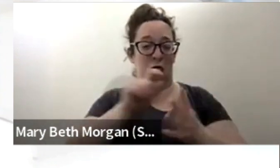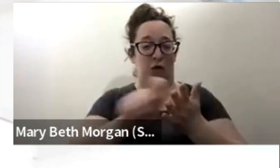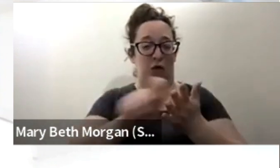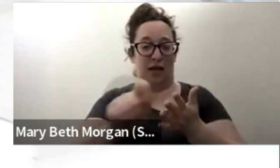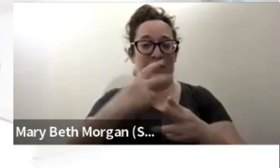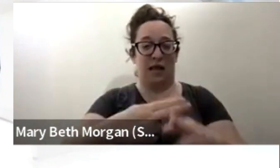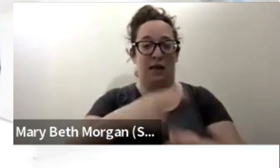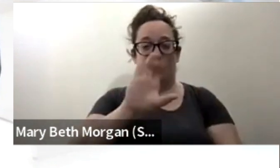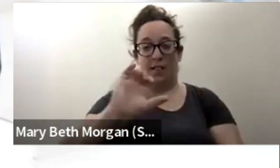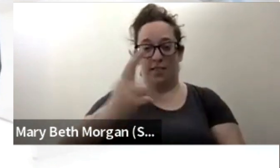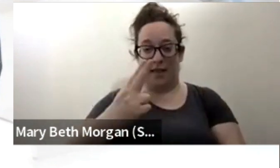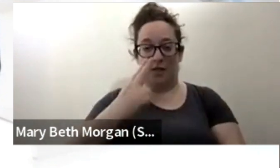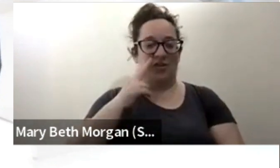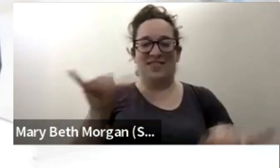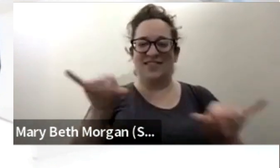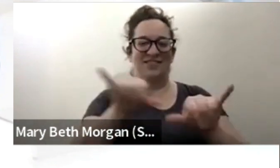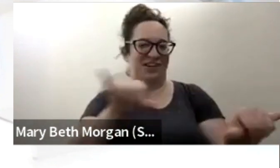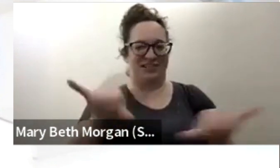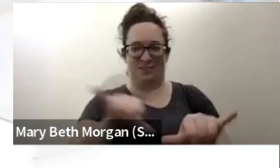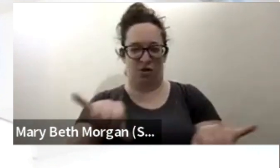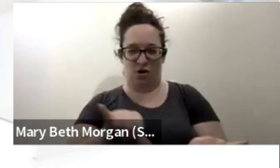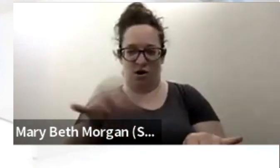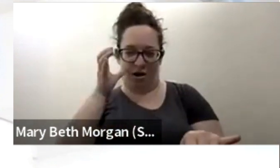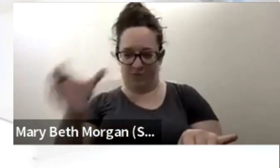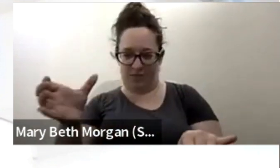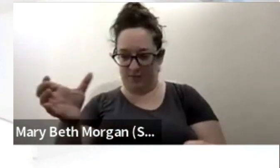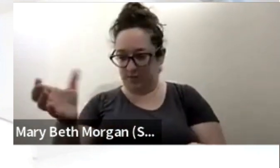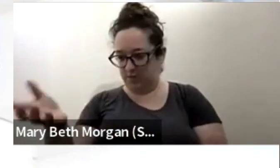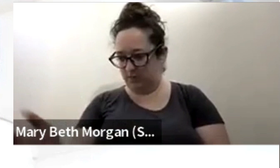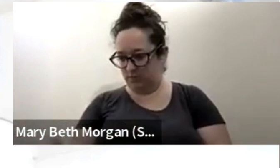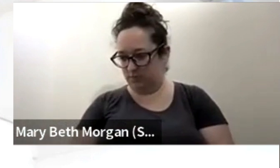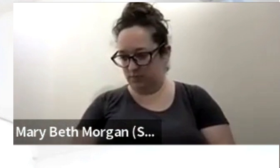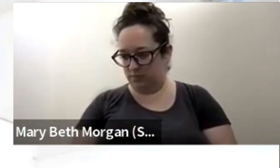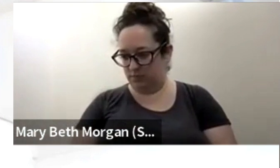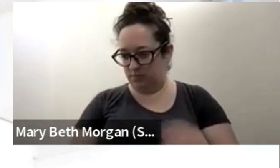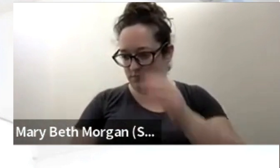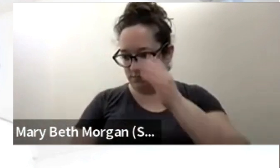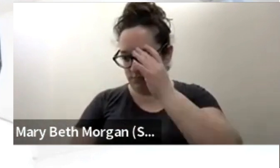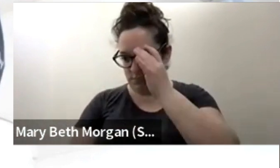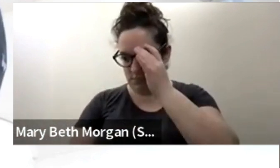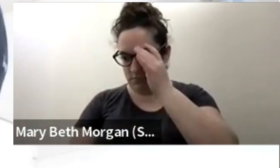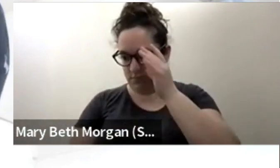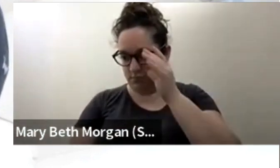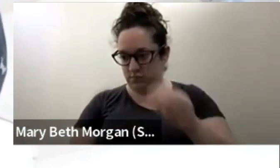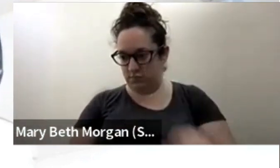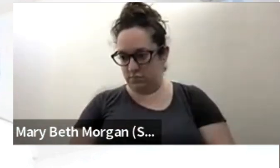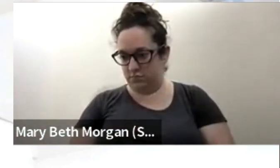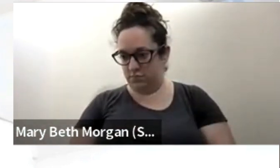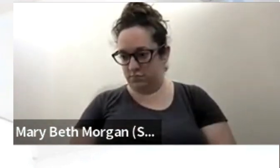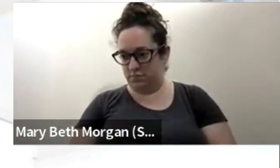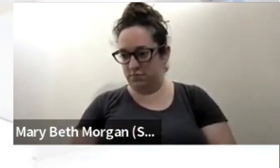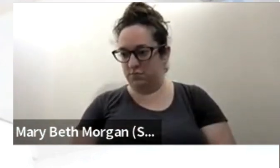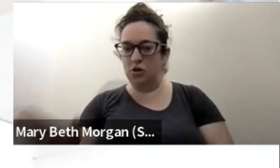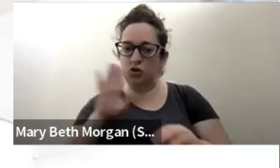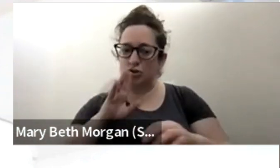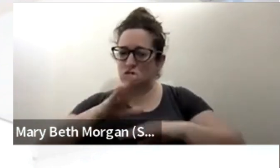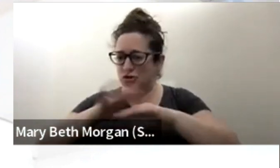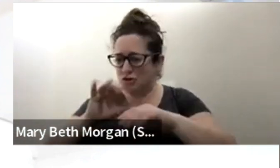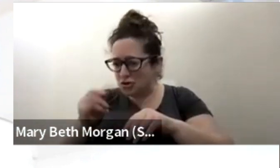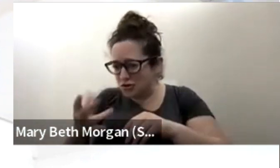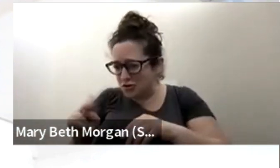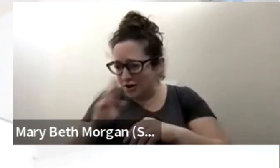thrill. So I think it's there to play with and edit. I don't even know if you need to cut anything. It's just